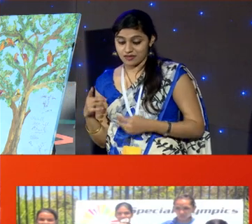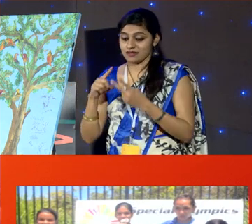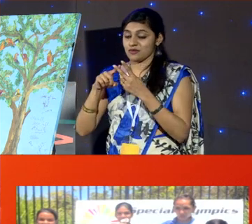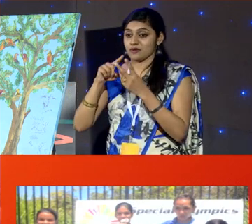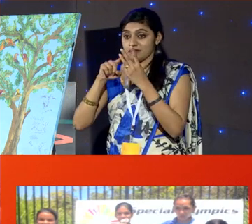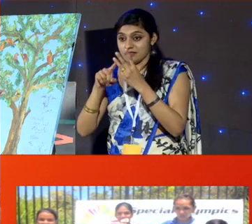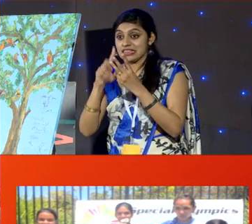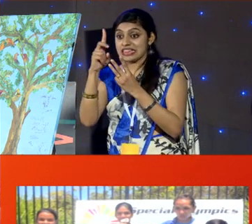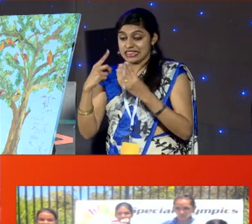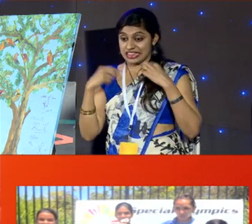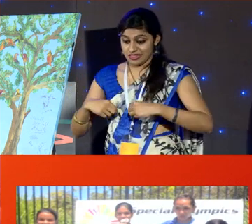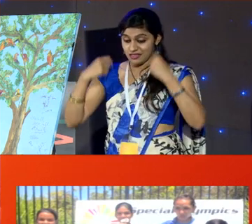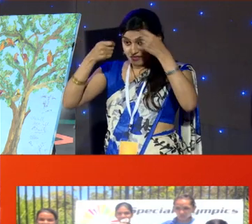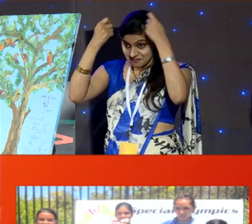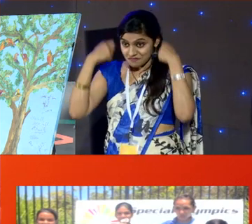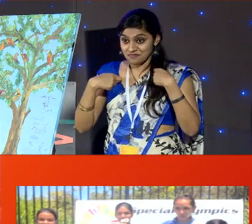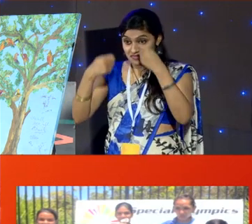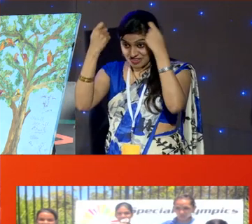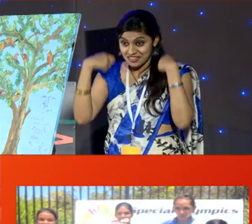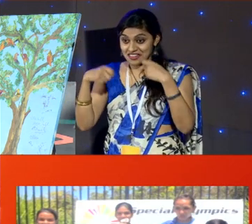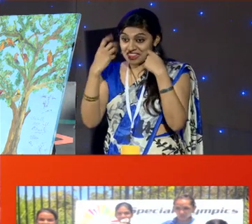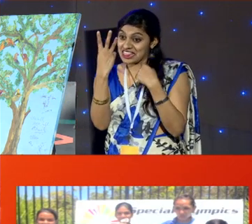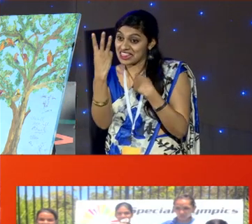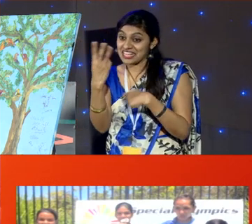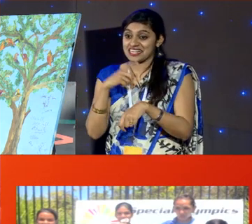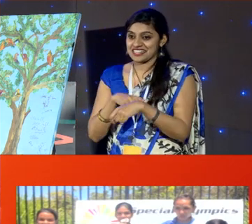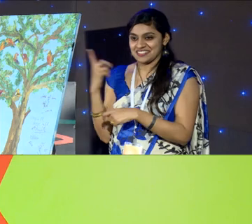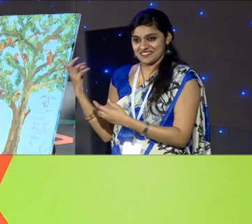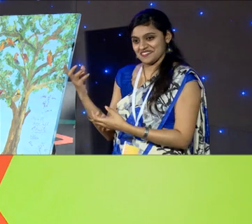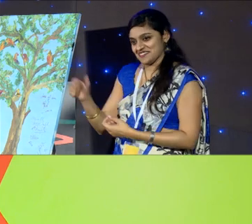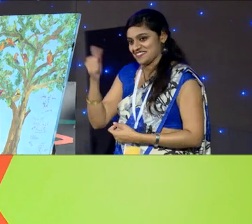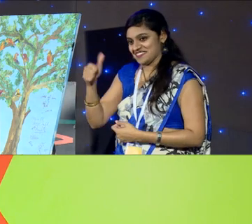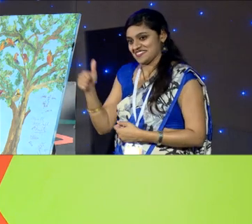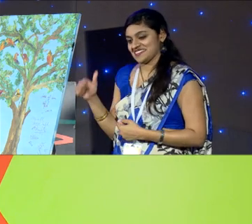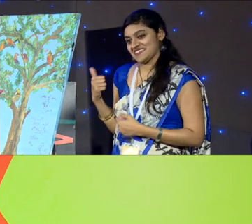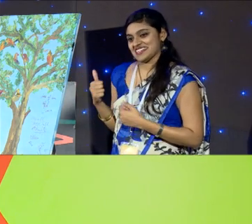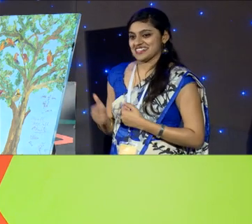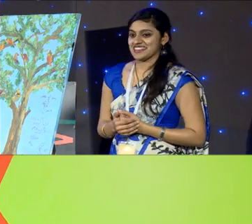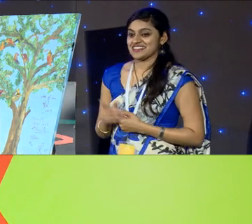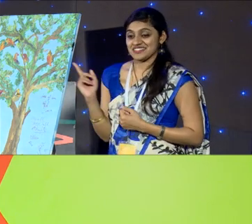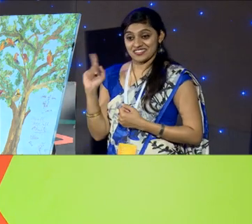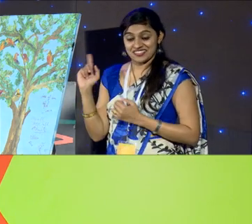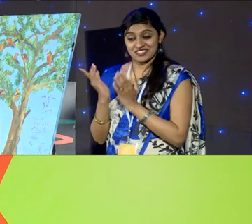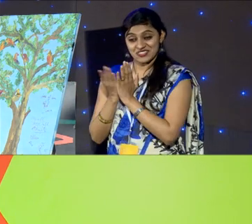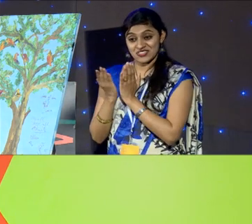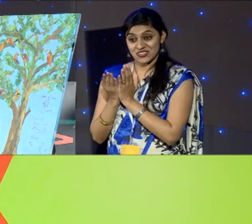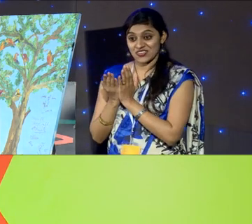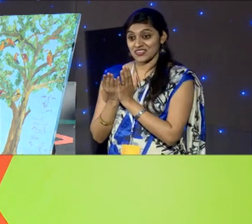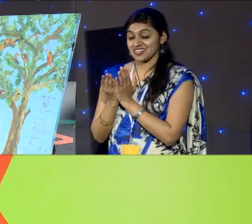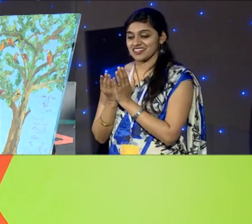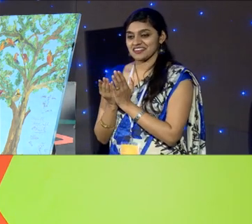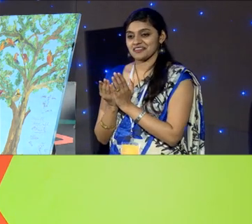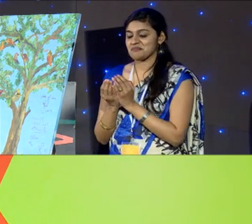2 of our students went, and they came back with gold and silver. So AmarJyoti has very